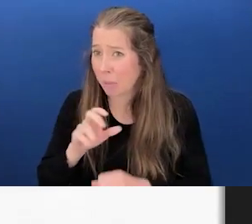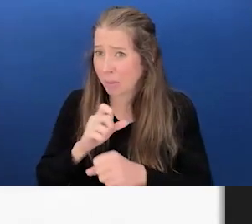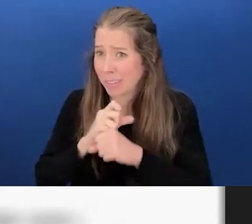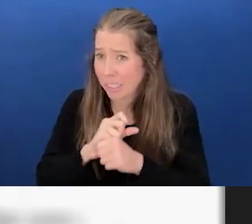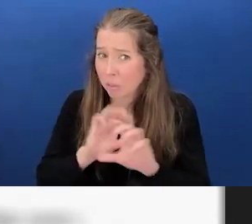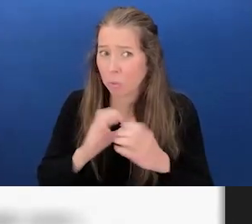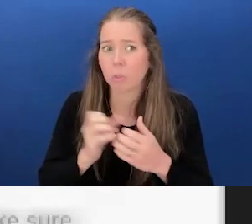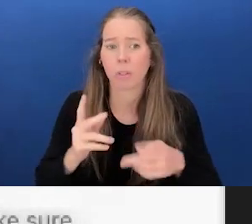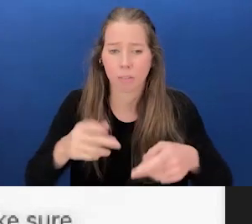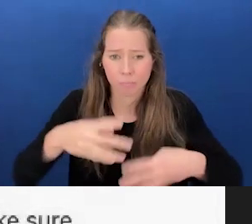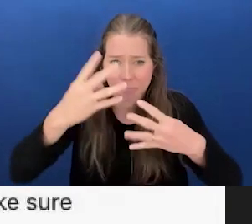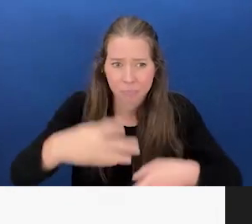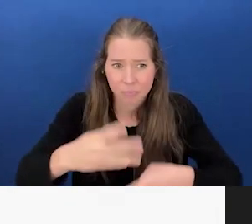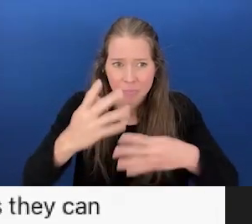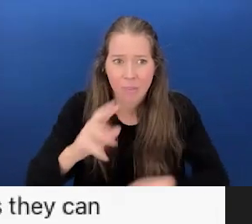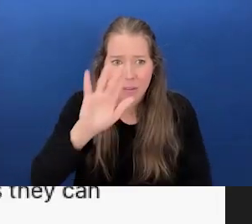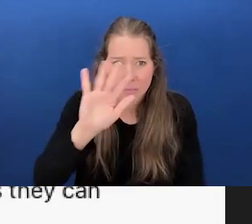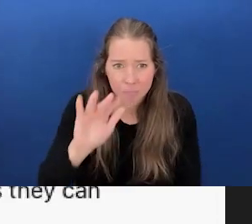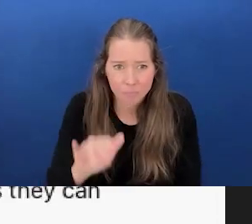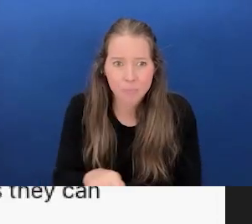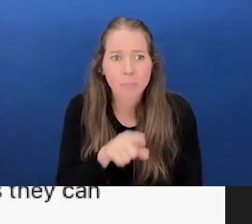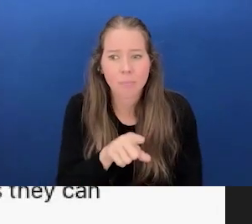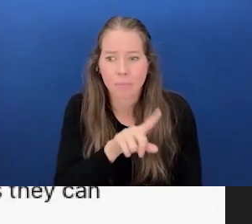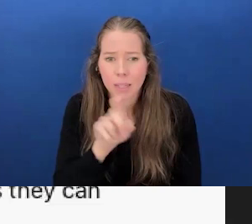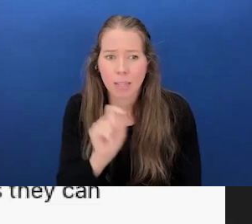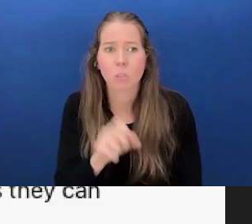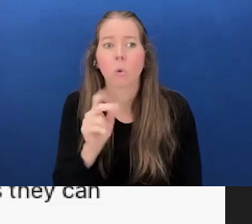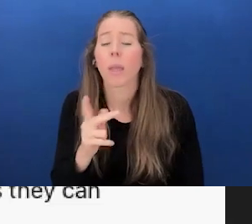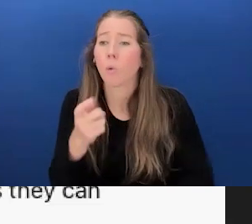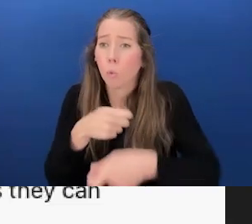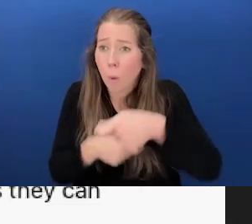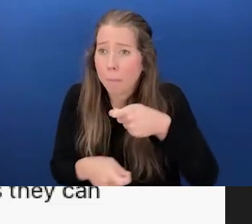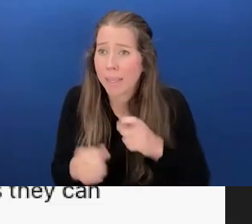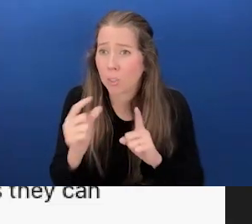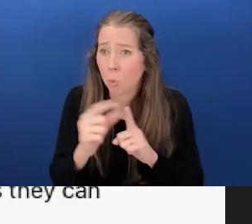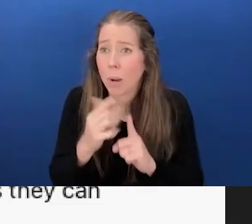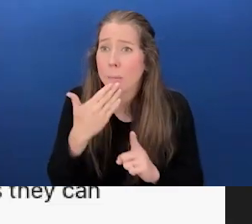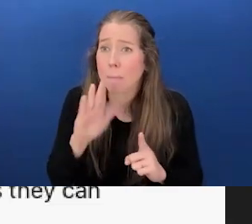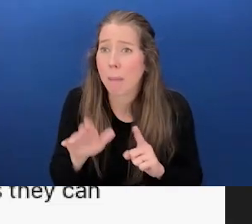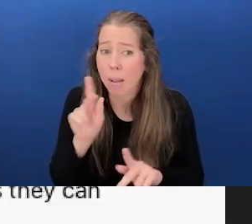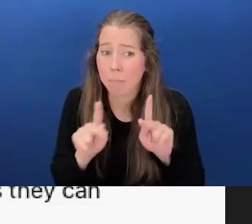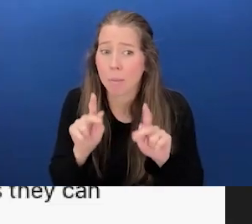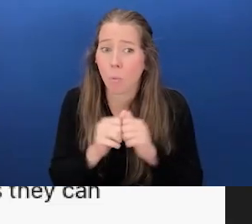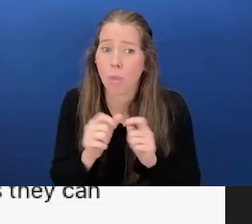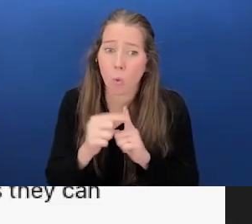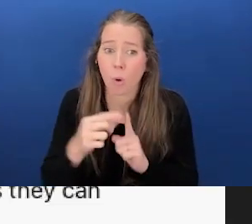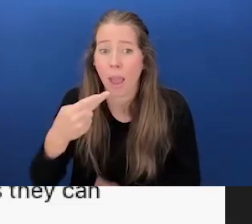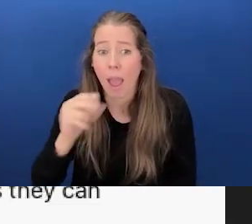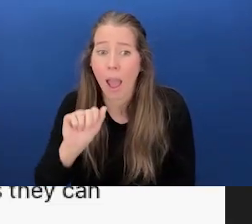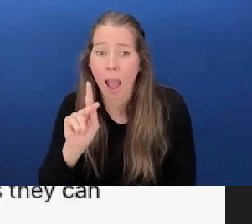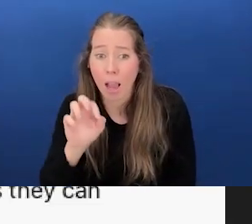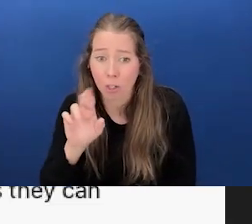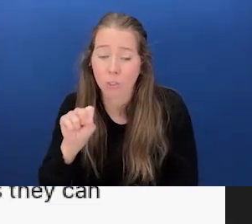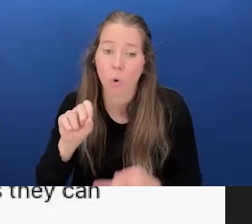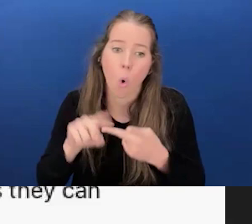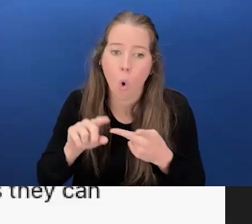on. And later down here in the discussion, I ask it, okay, replace the bad people with the term hackers or malicious users as